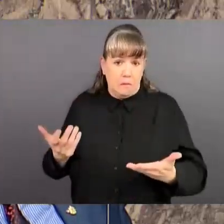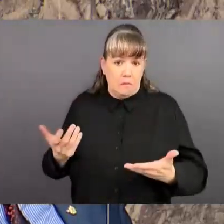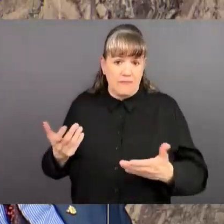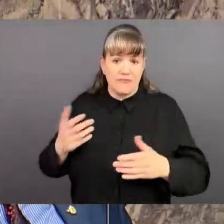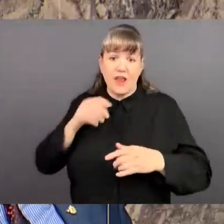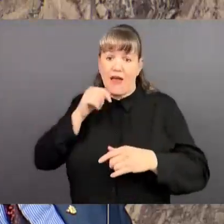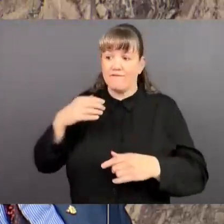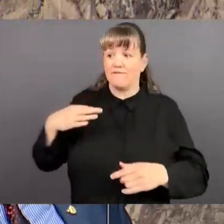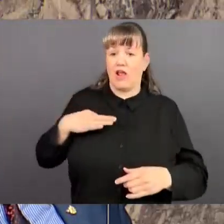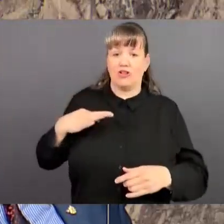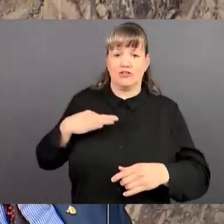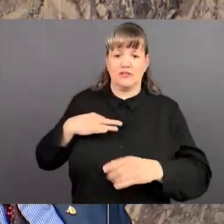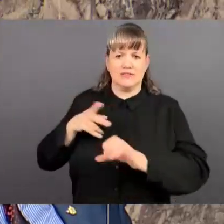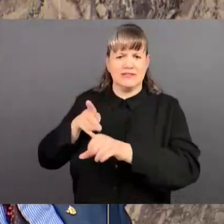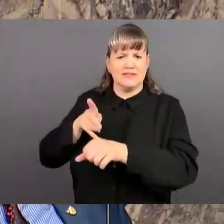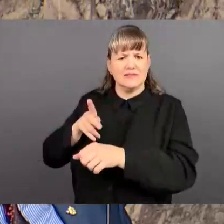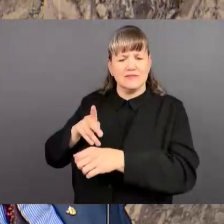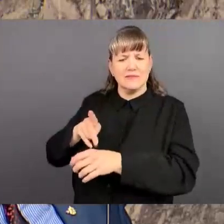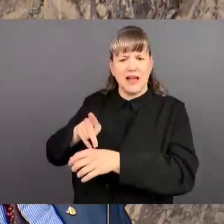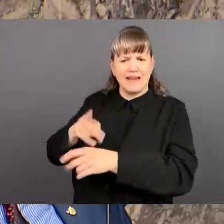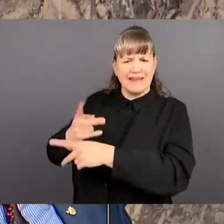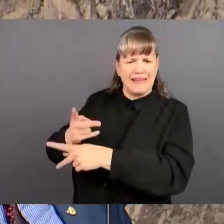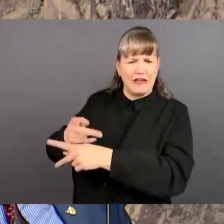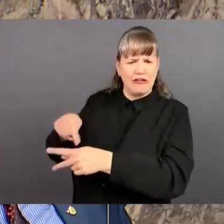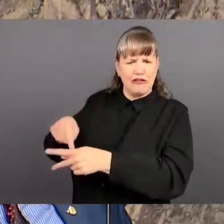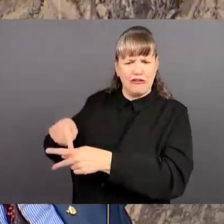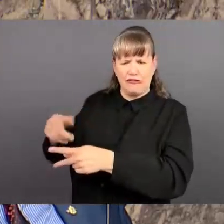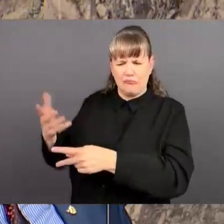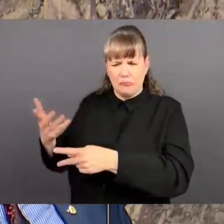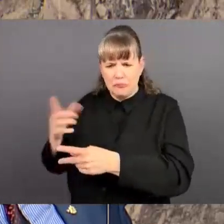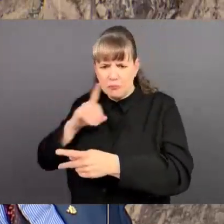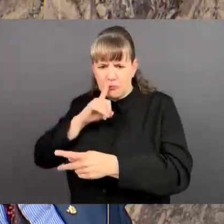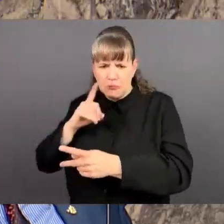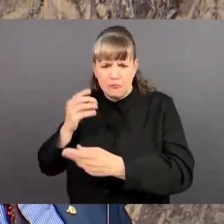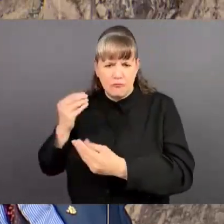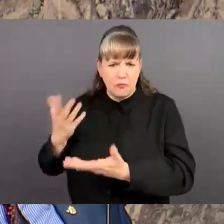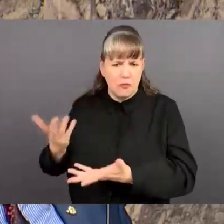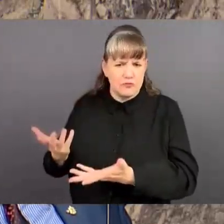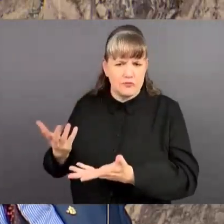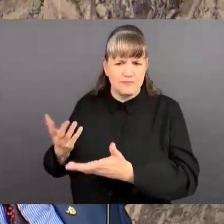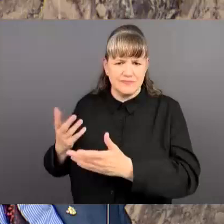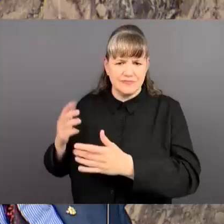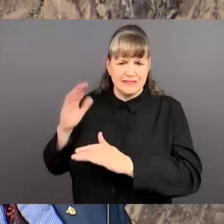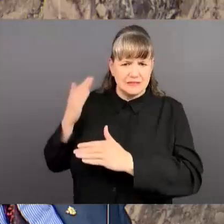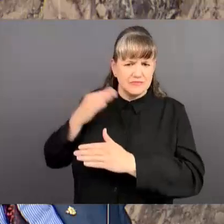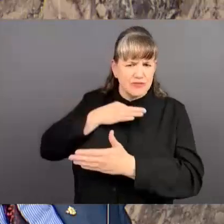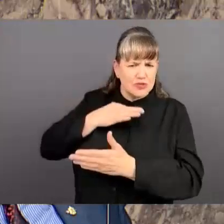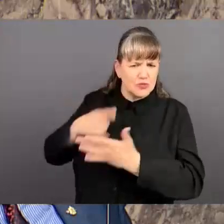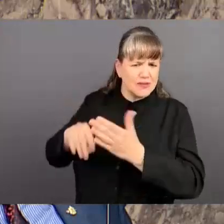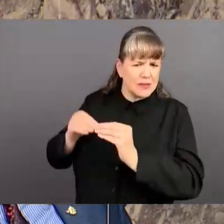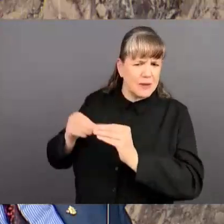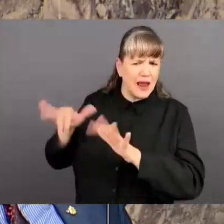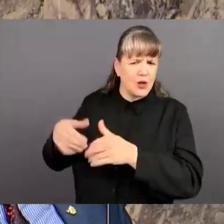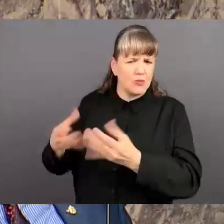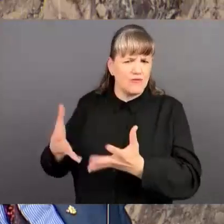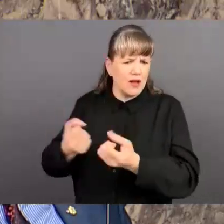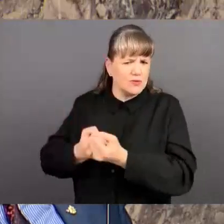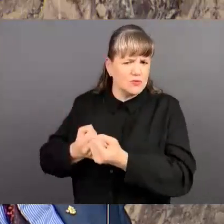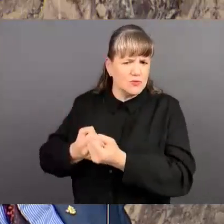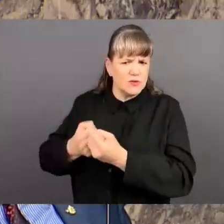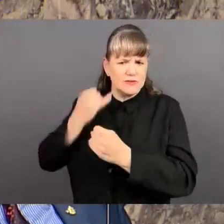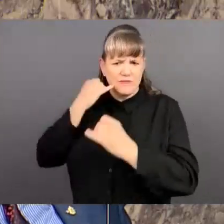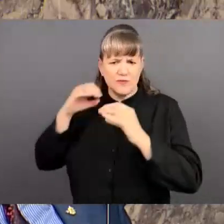not adding up there. I would be very interested to know what those numbers are and how you can provide supports to somebody when you're not tracking how many there are or who they